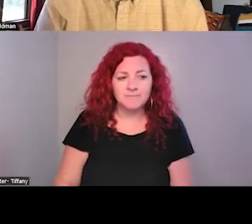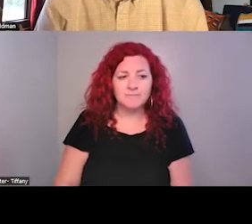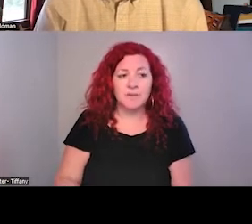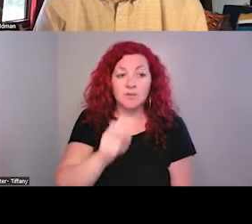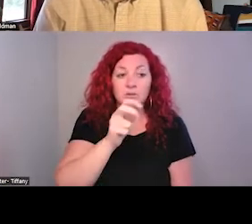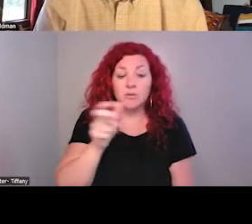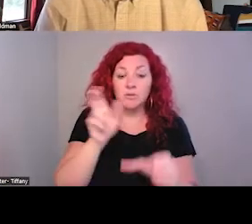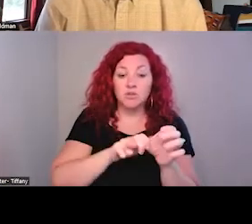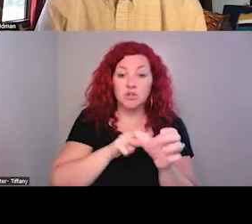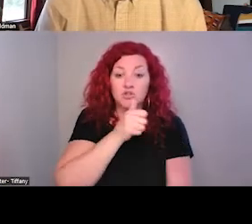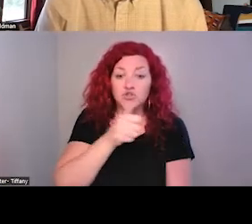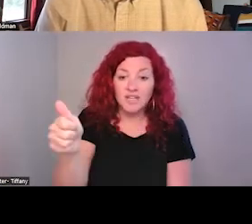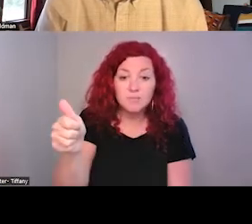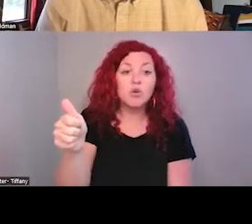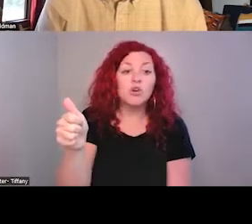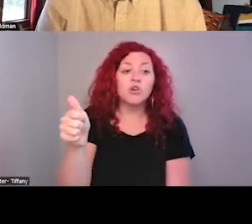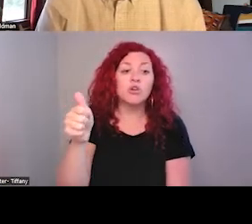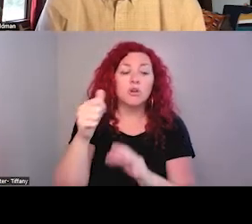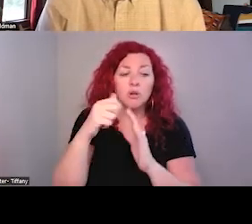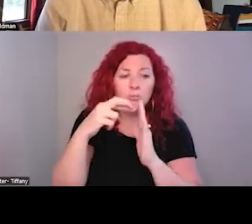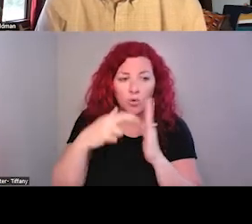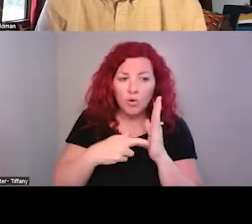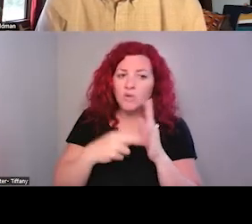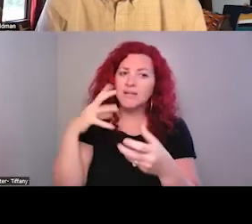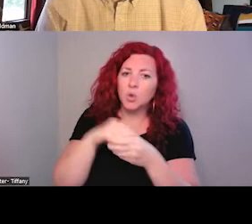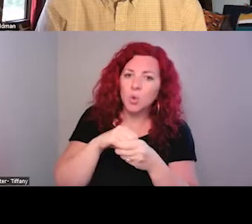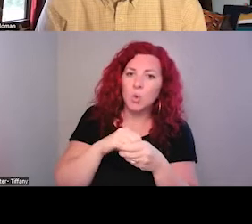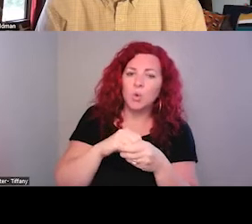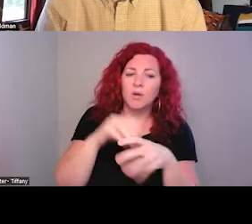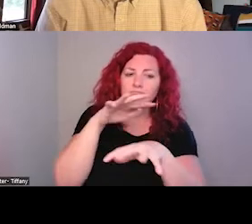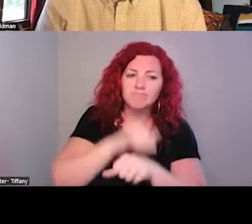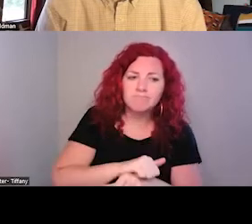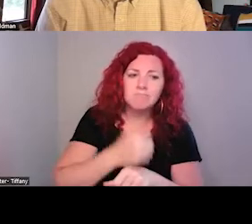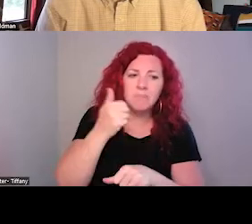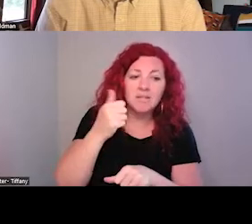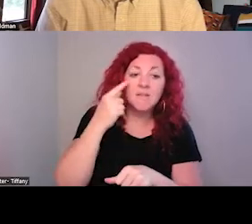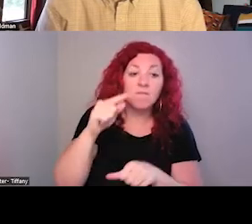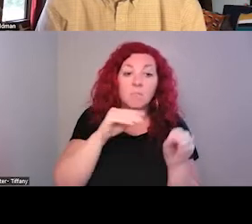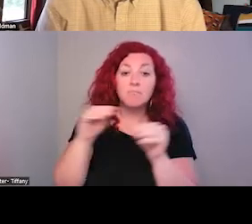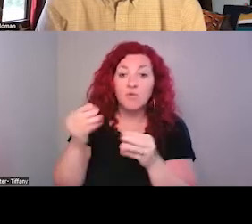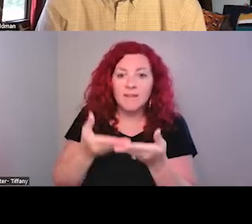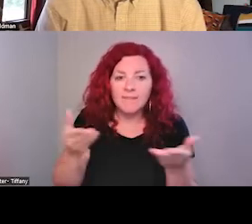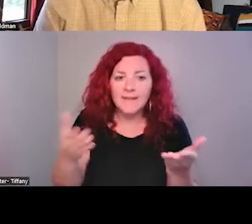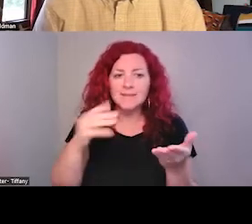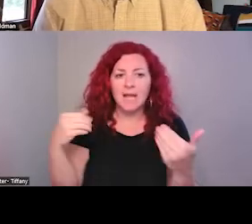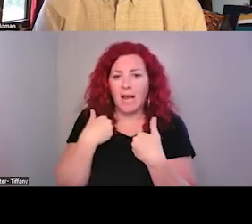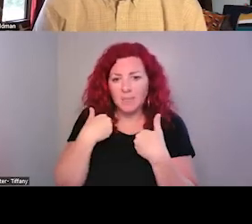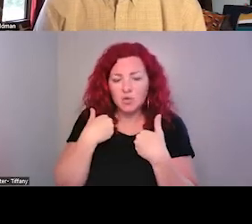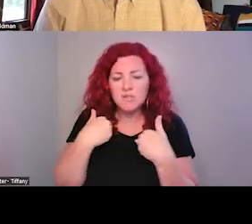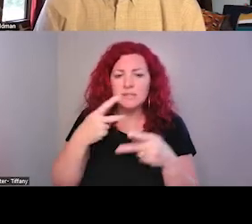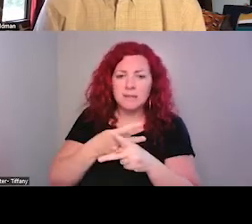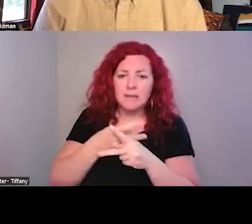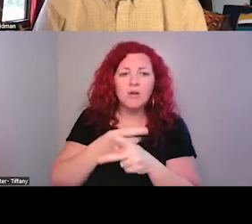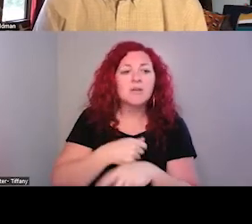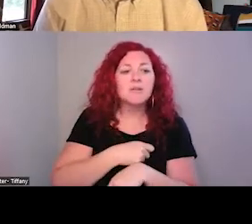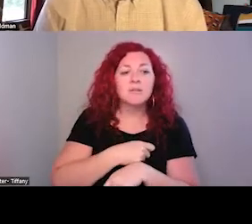include best practices for moving belongings and caring for pets. These are important issues for people who are experiencing homelessness. And then also